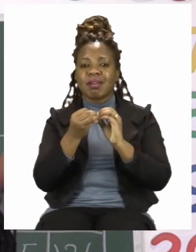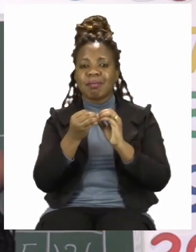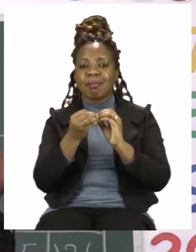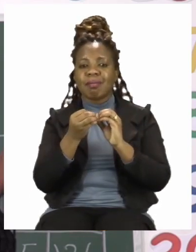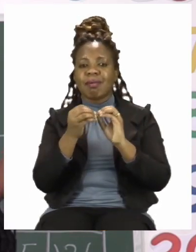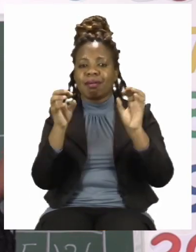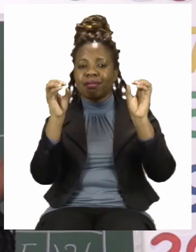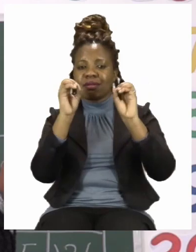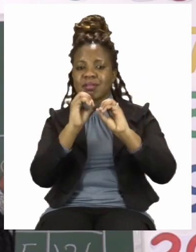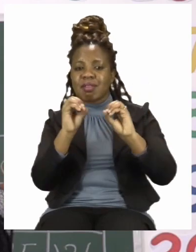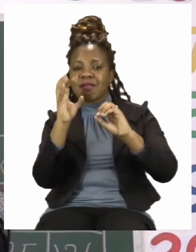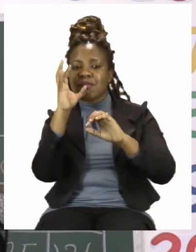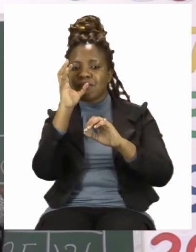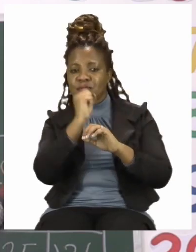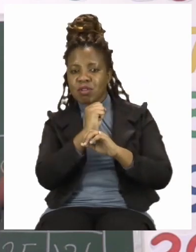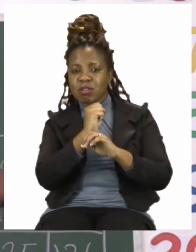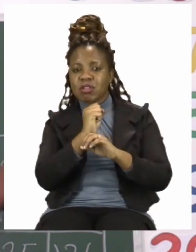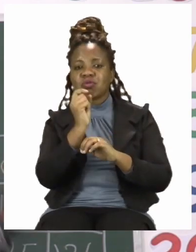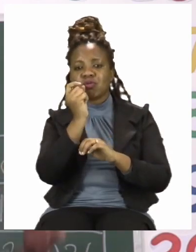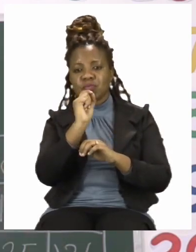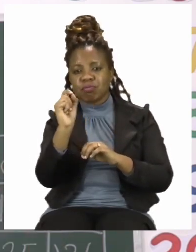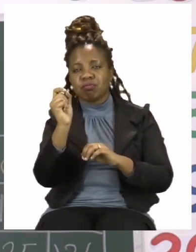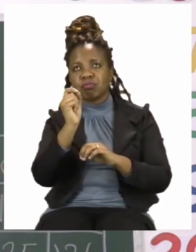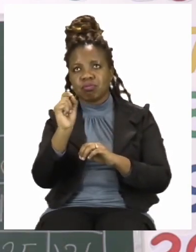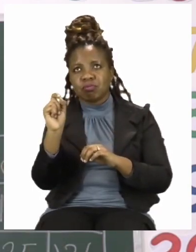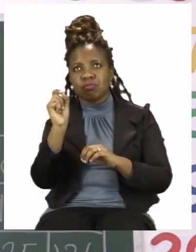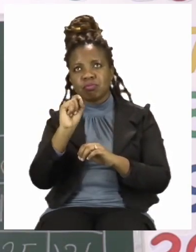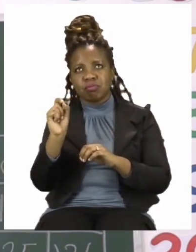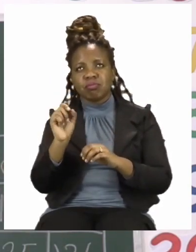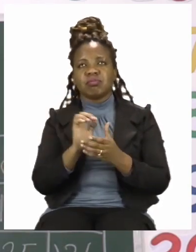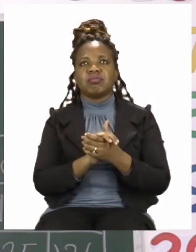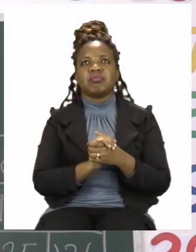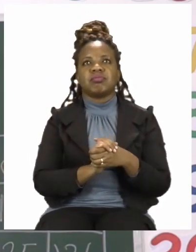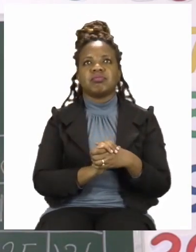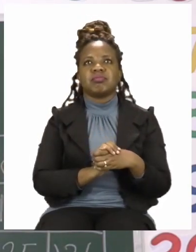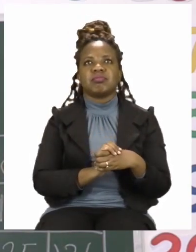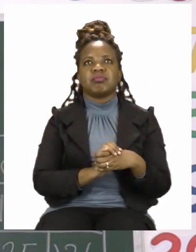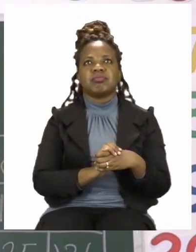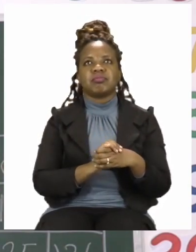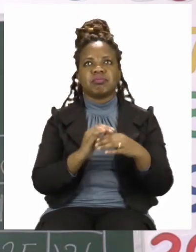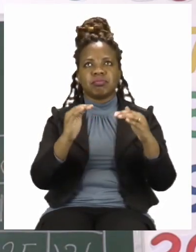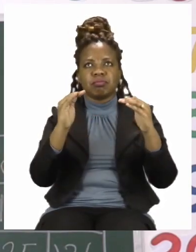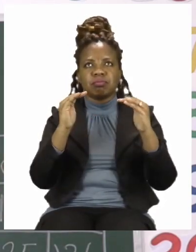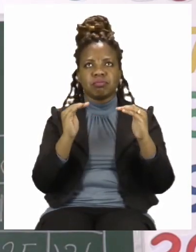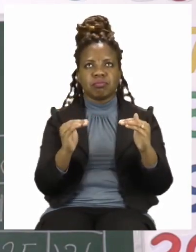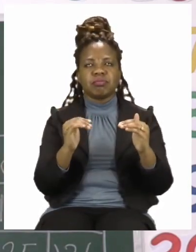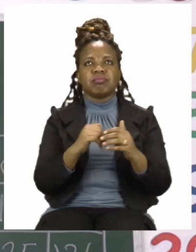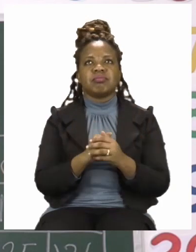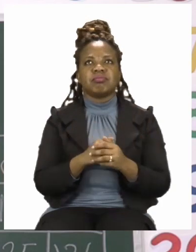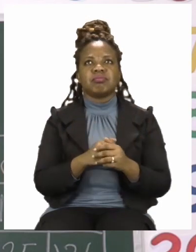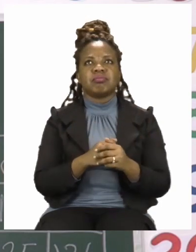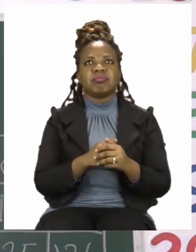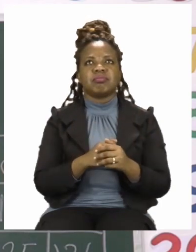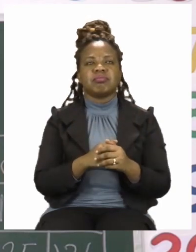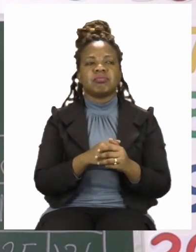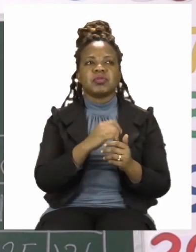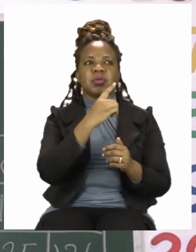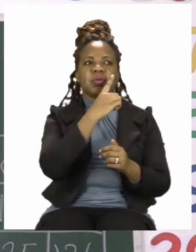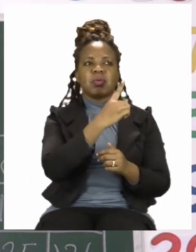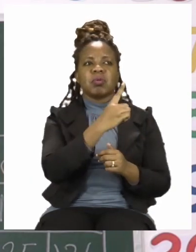105. So these are the ones I've helped you with, but let's try the other ones now. Now from